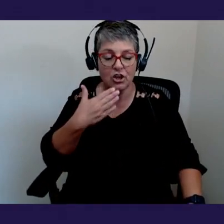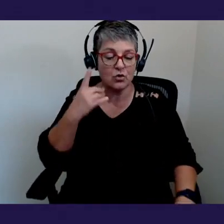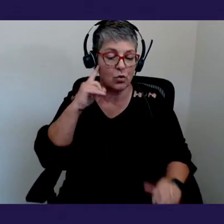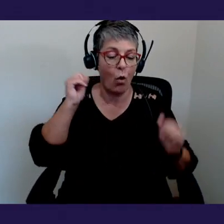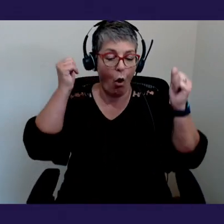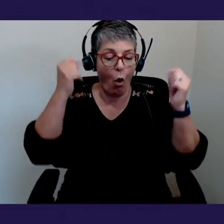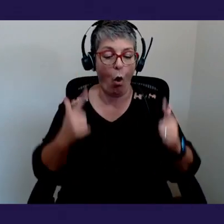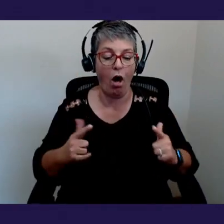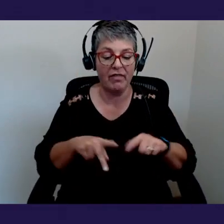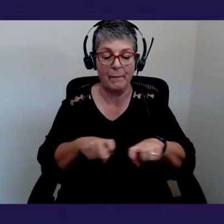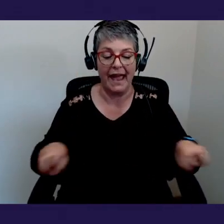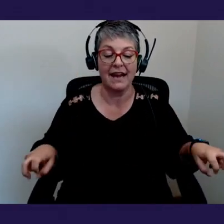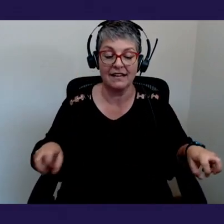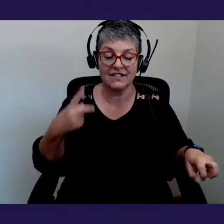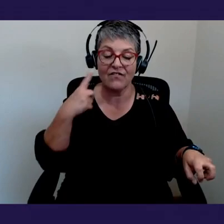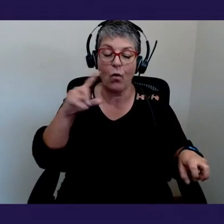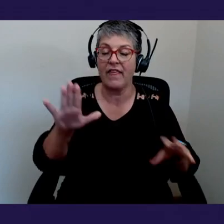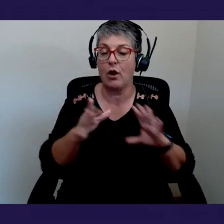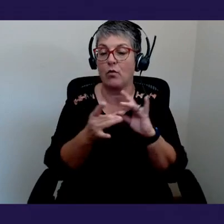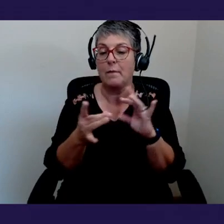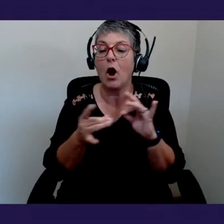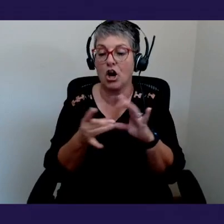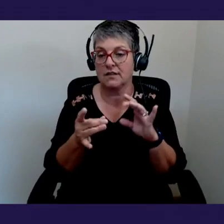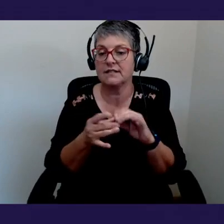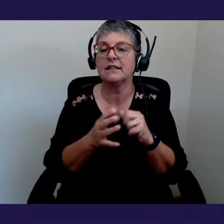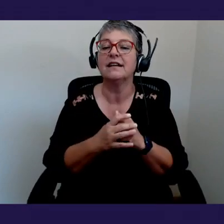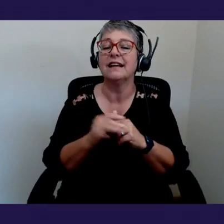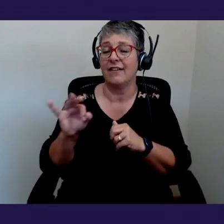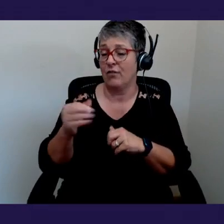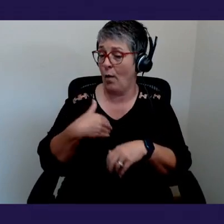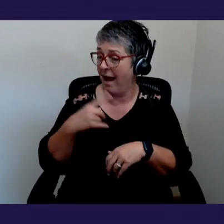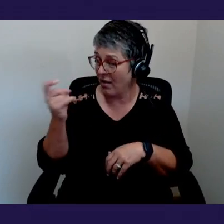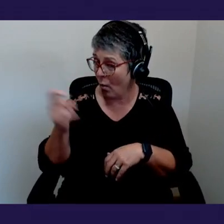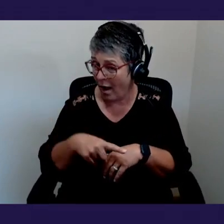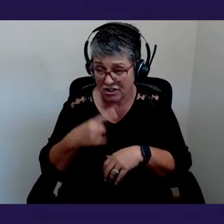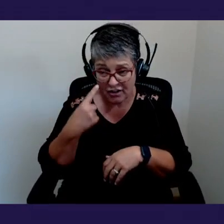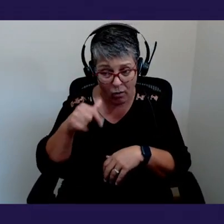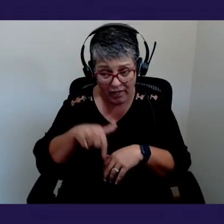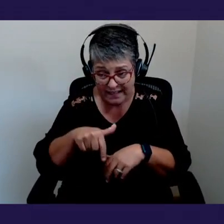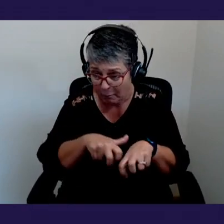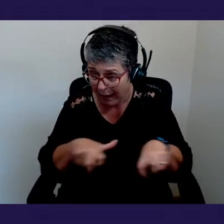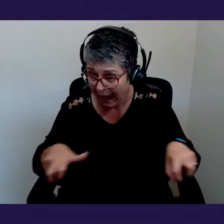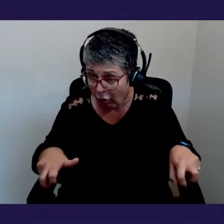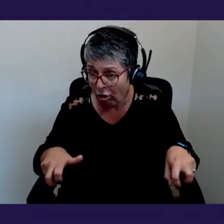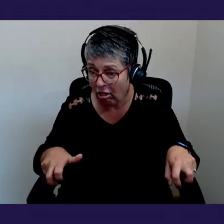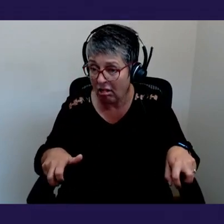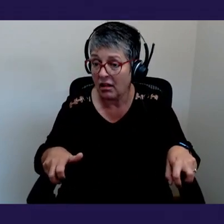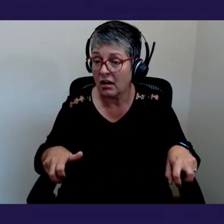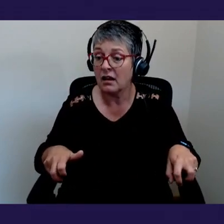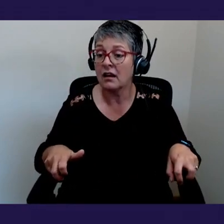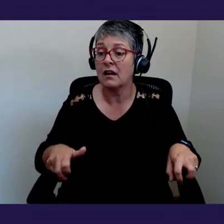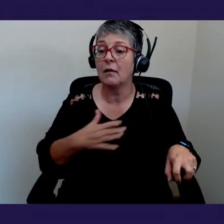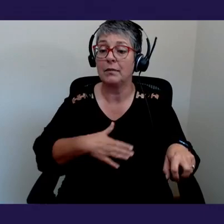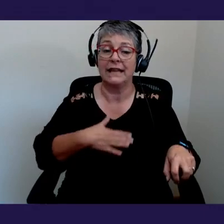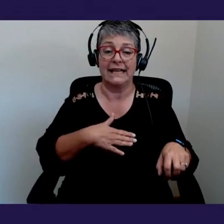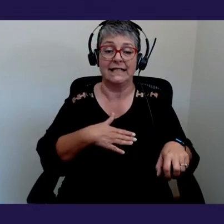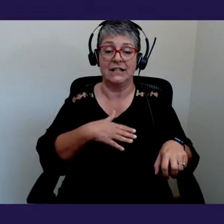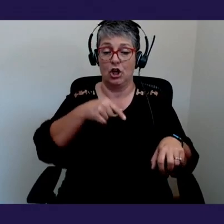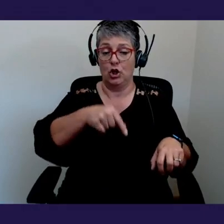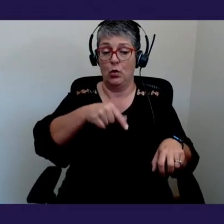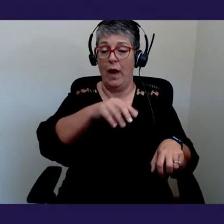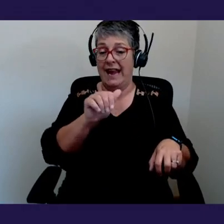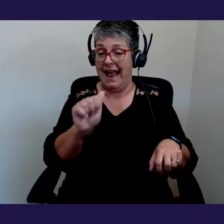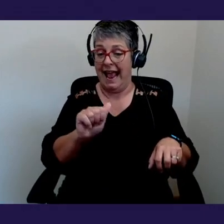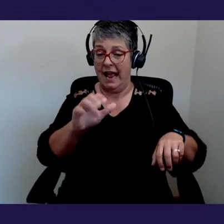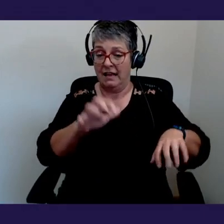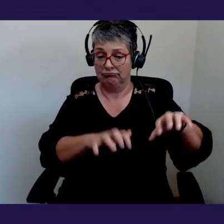their remarks. We want to remind the audience that if you have a question you want to ask the panel, just drop it in the Q&A window beneath the